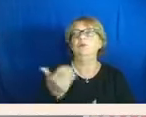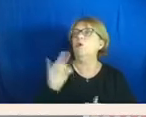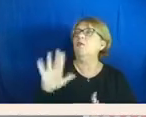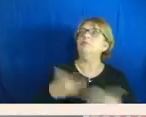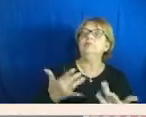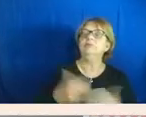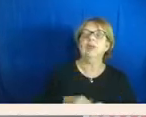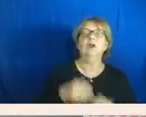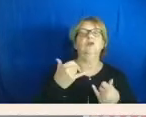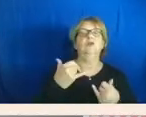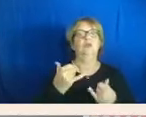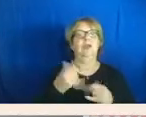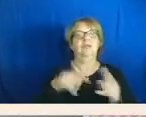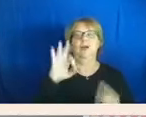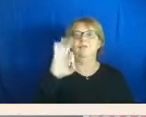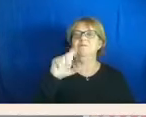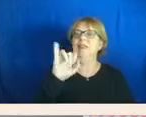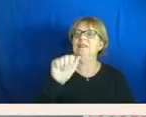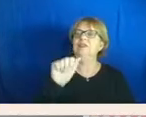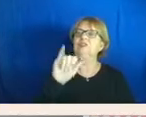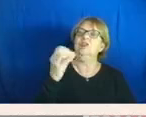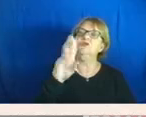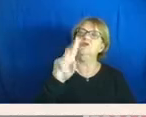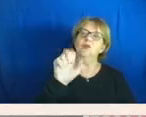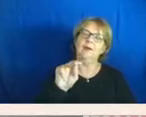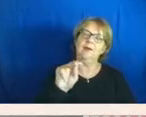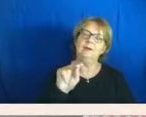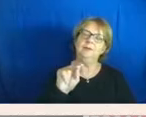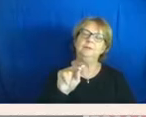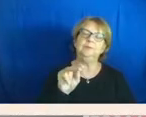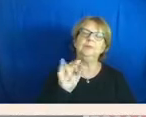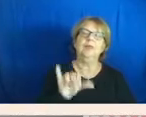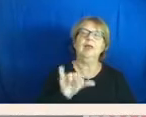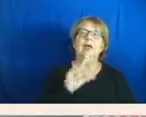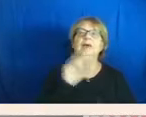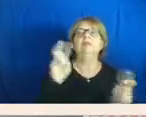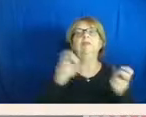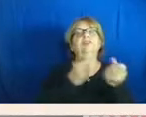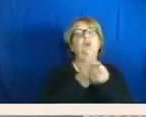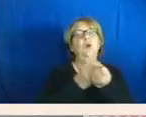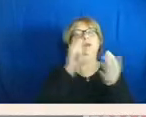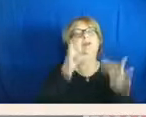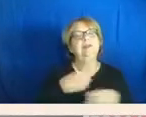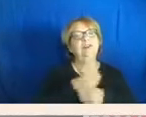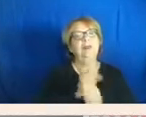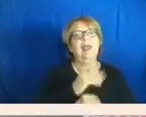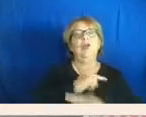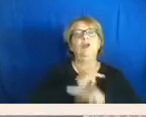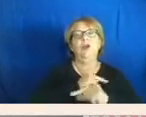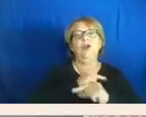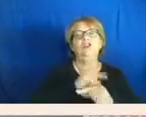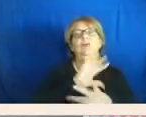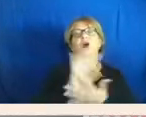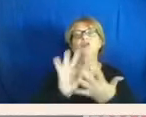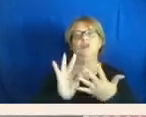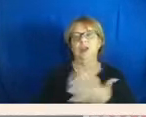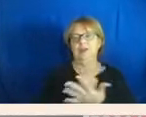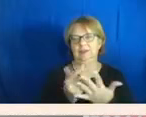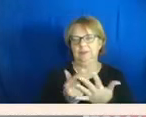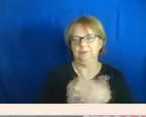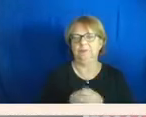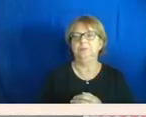Felicia Jordan, and that is supported decision-making and guardianship alternatives. Important issue. Yes,